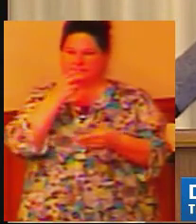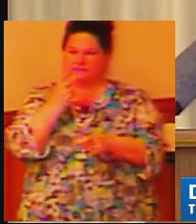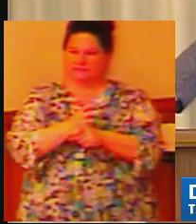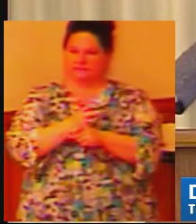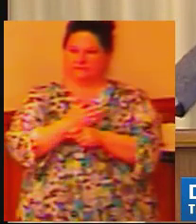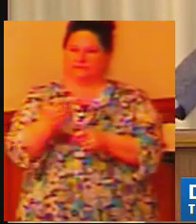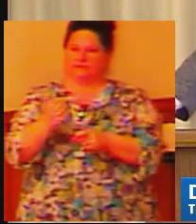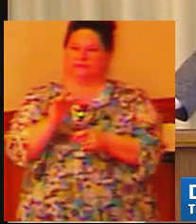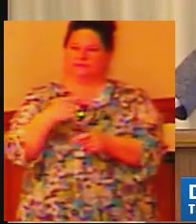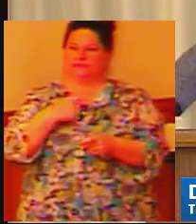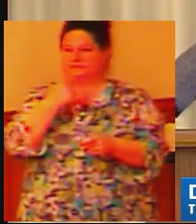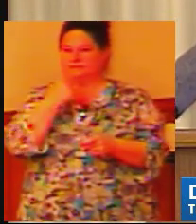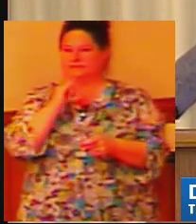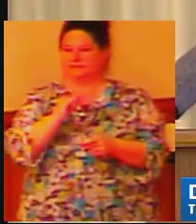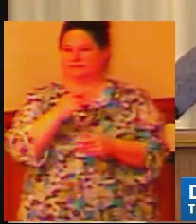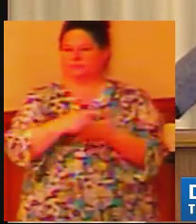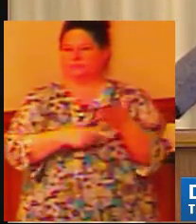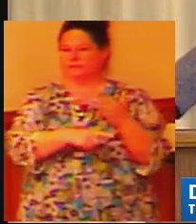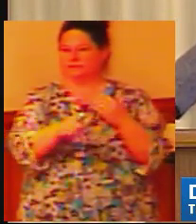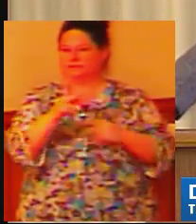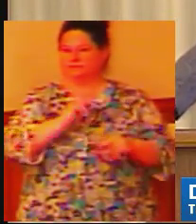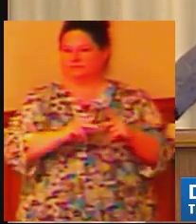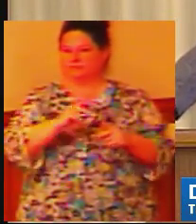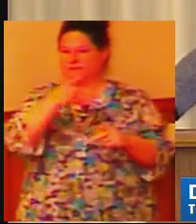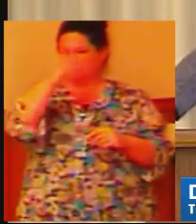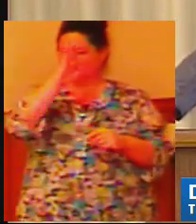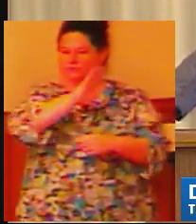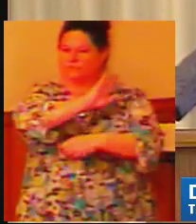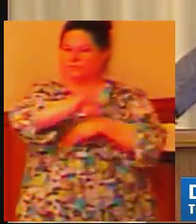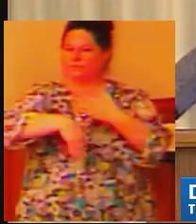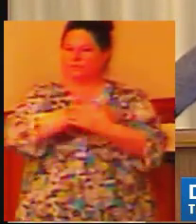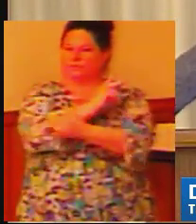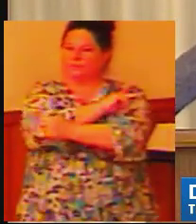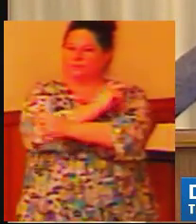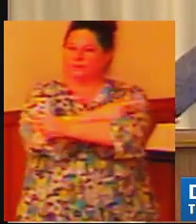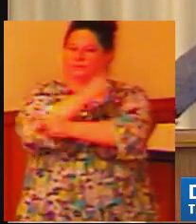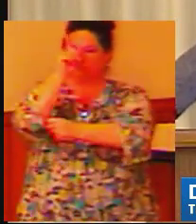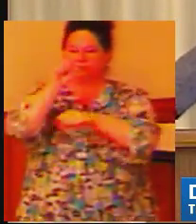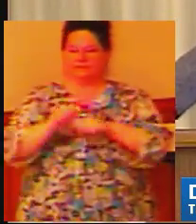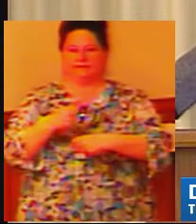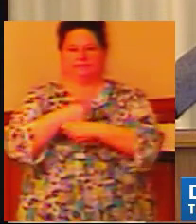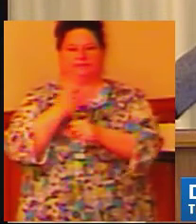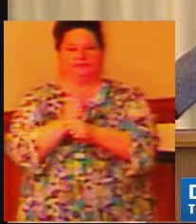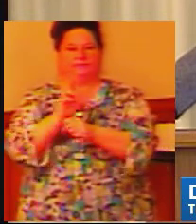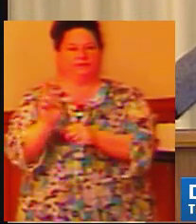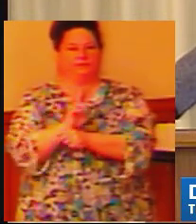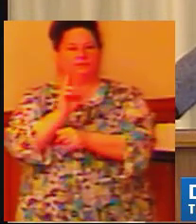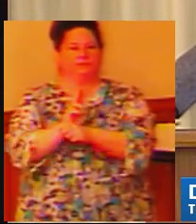that's what I would say to these people, that God is all-powerful. He can make use and take